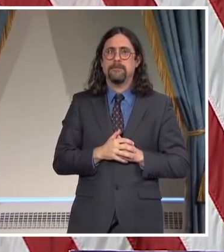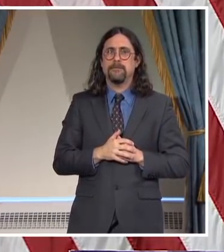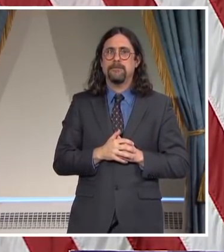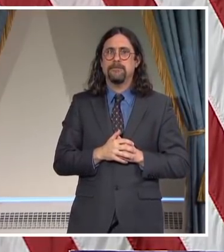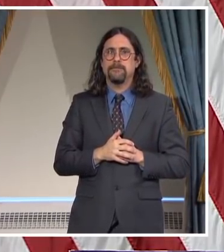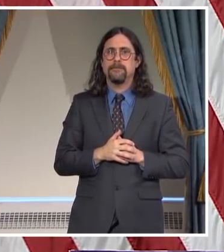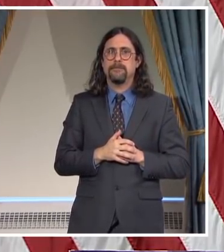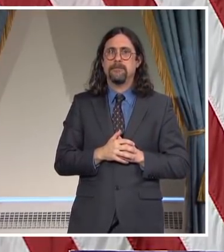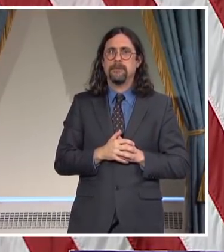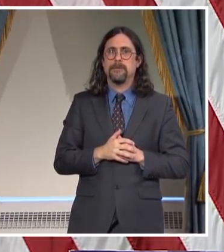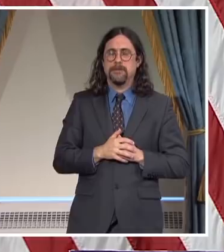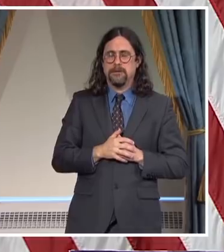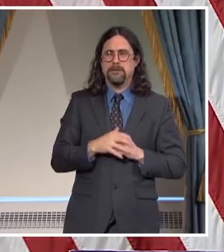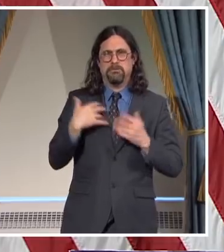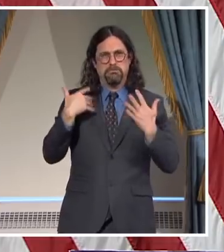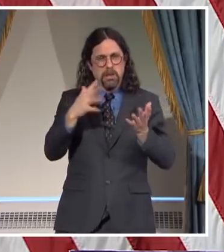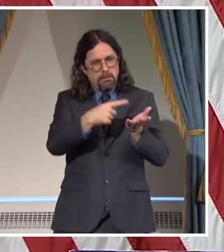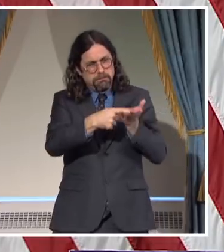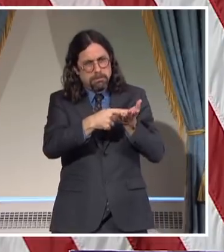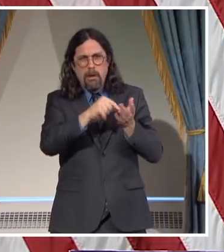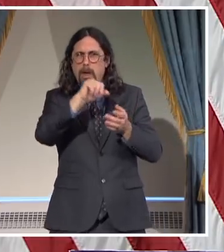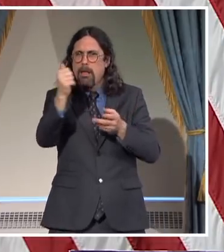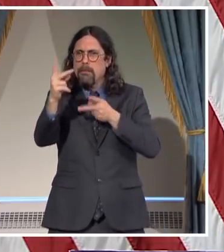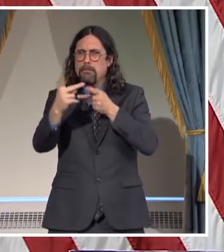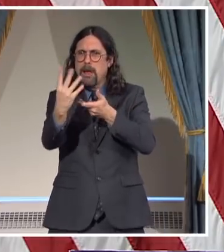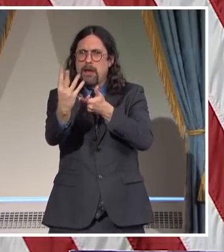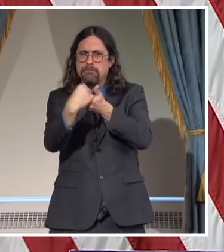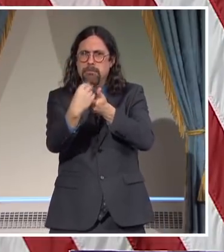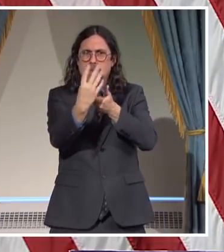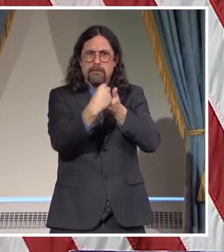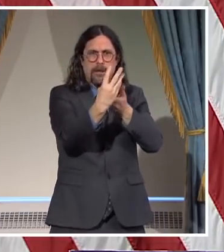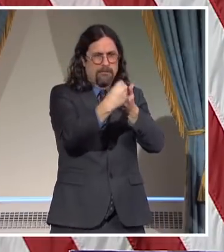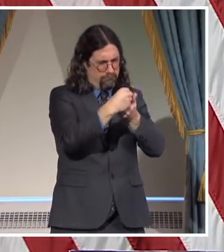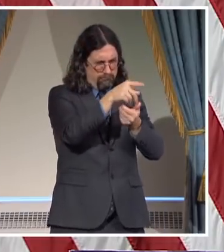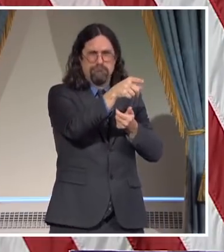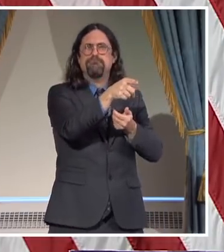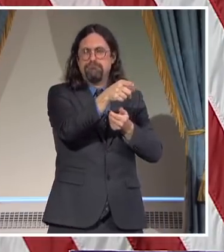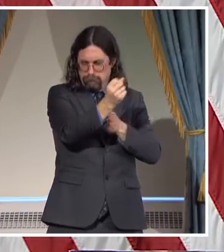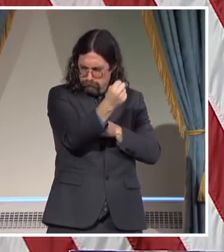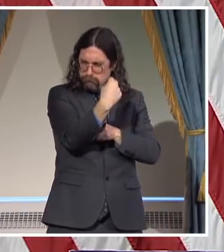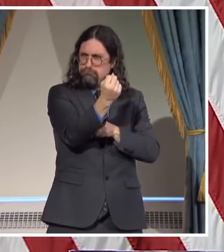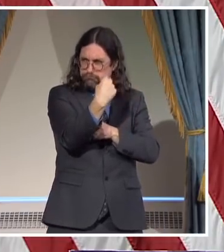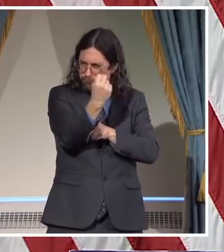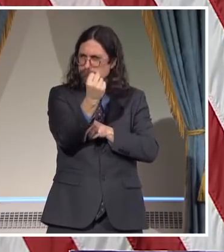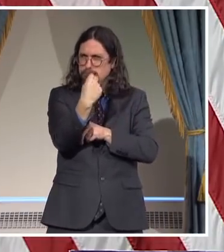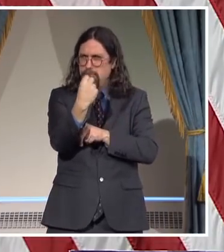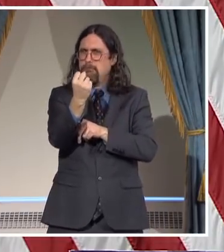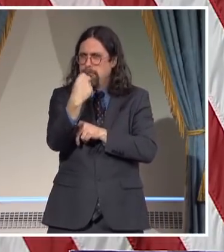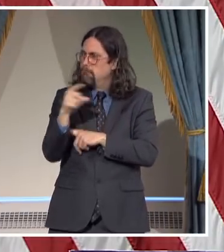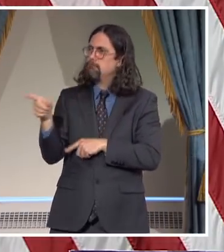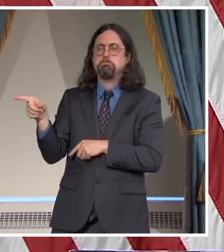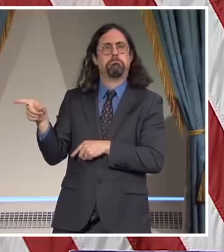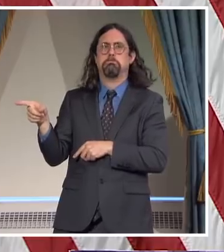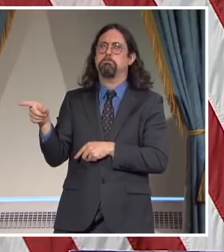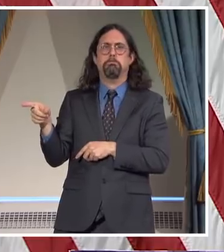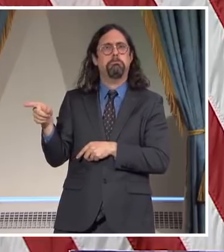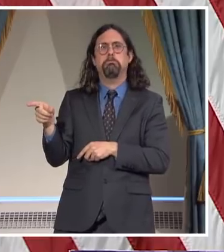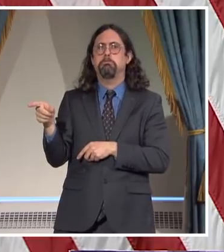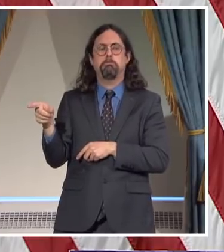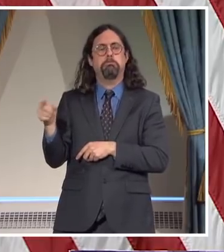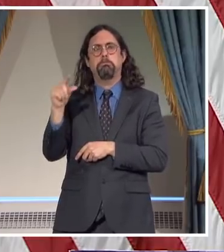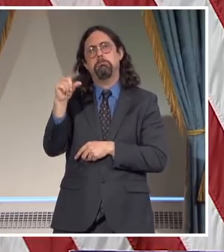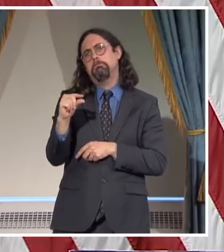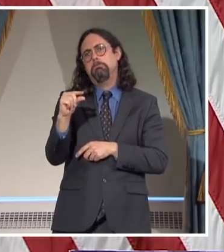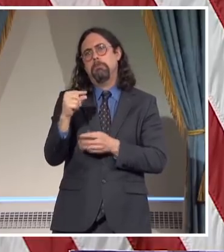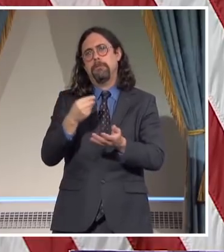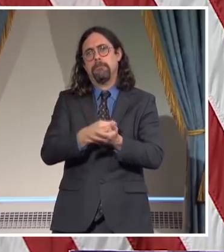to support direct aid to New York City, direct aid to New York State, to keep our governments functioning at their current level. Look,